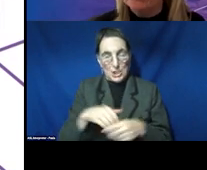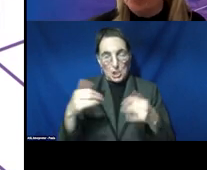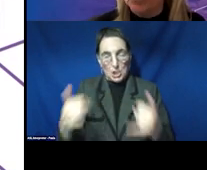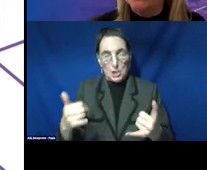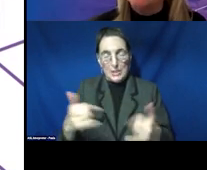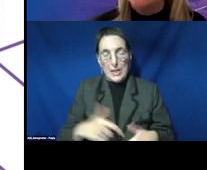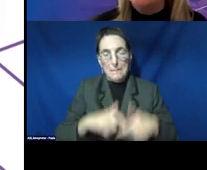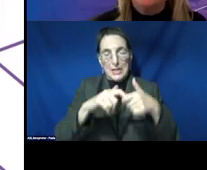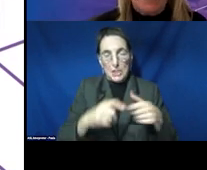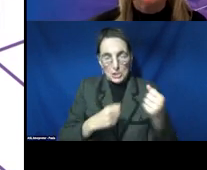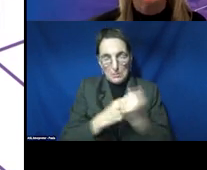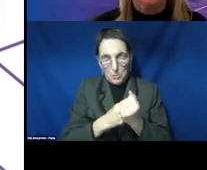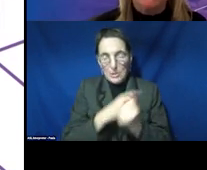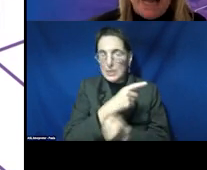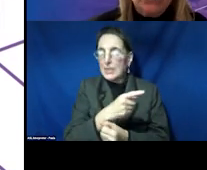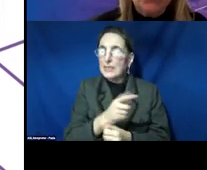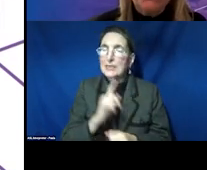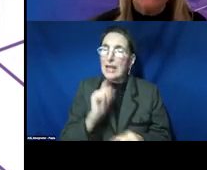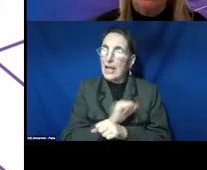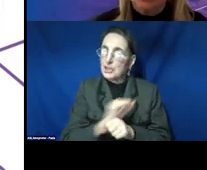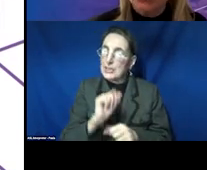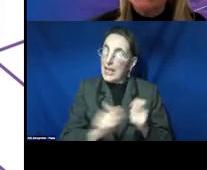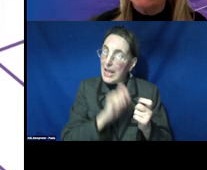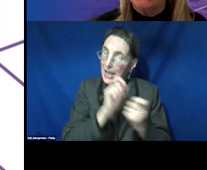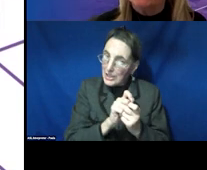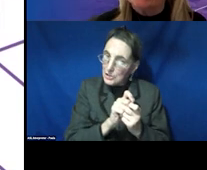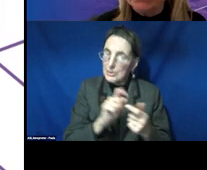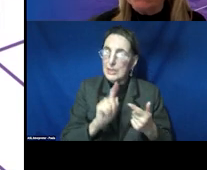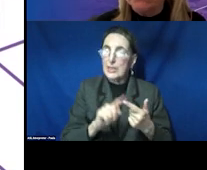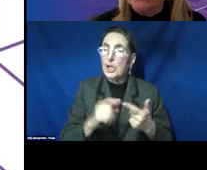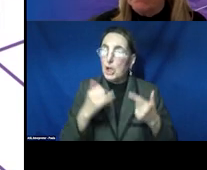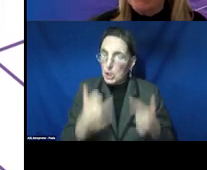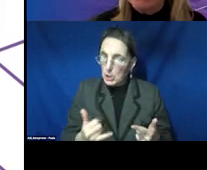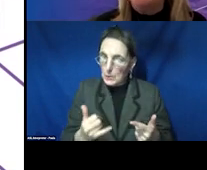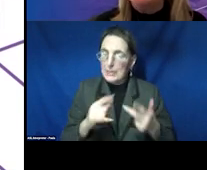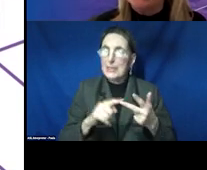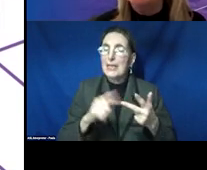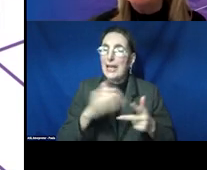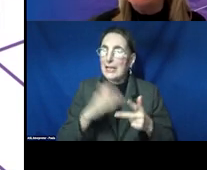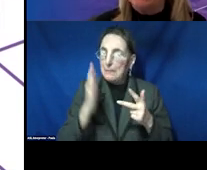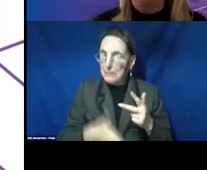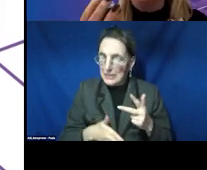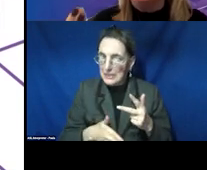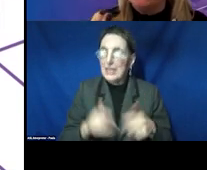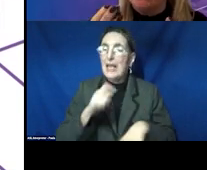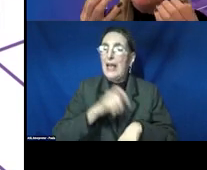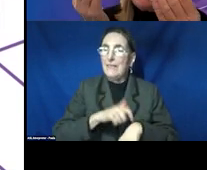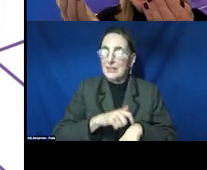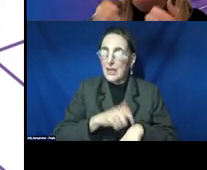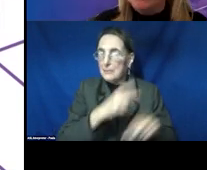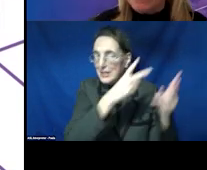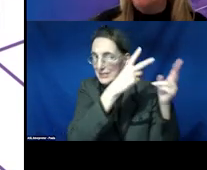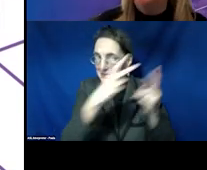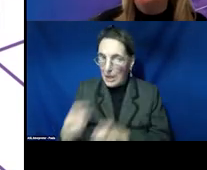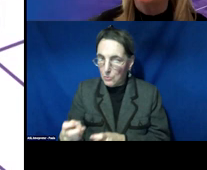pending support is actually accurate, current, and complete at the time it is downloaded